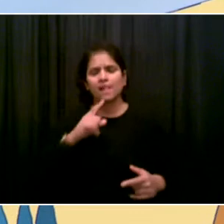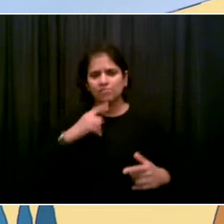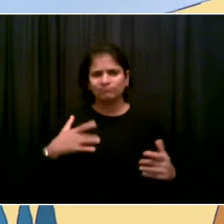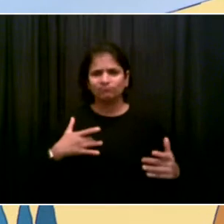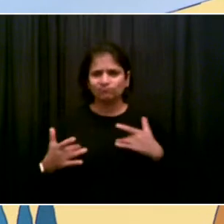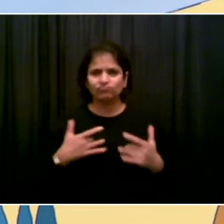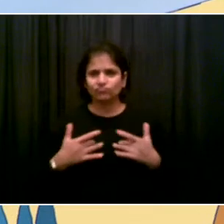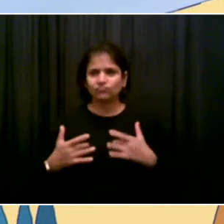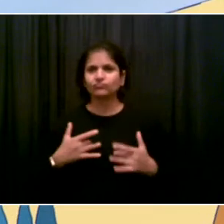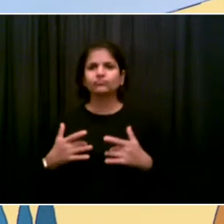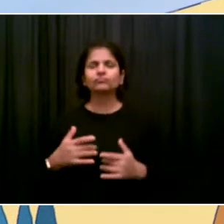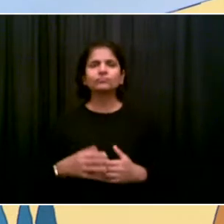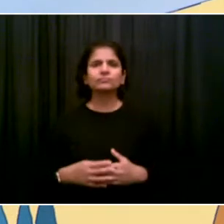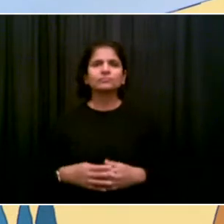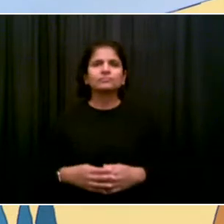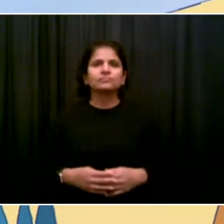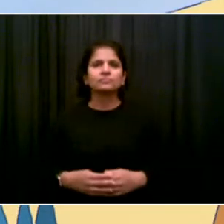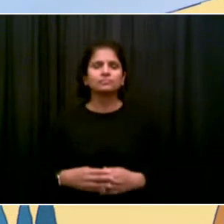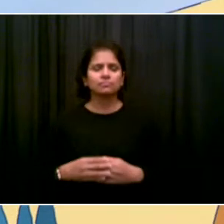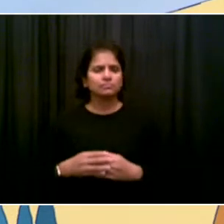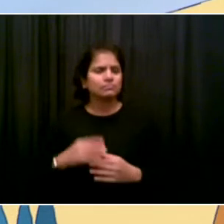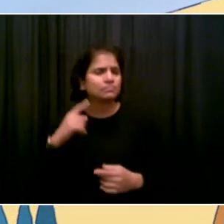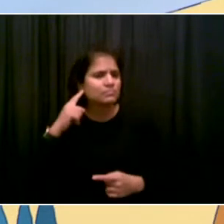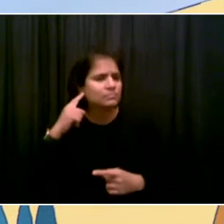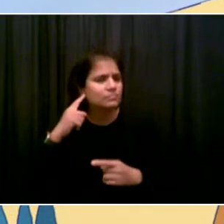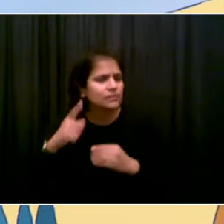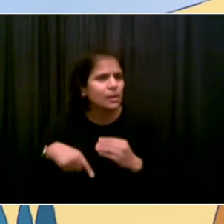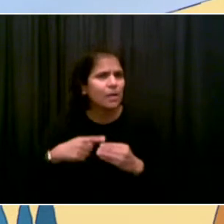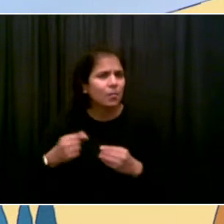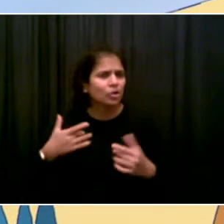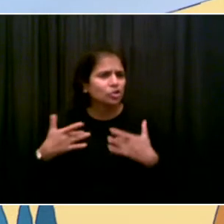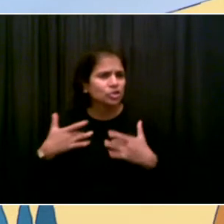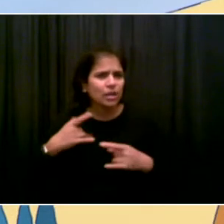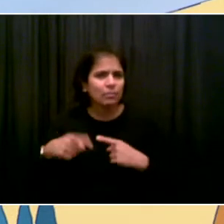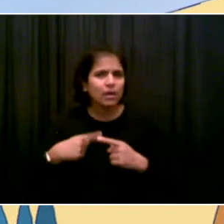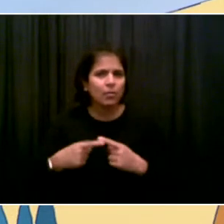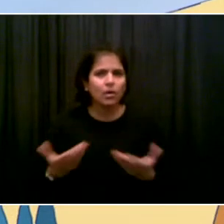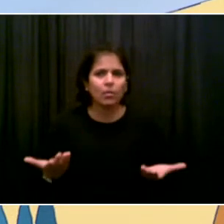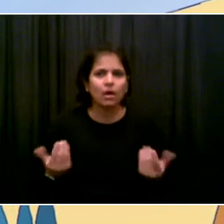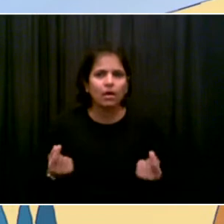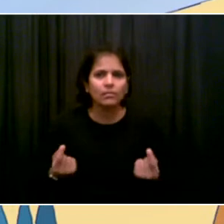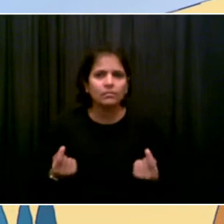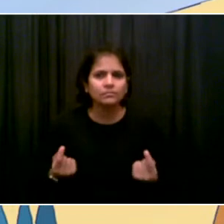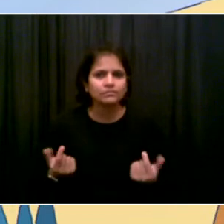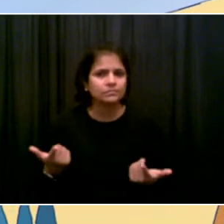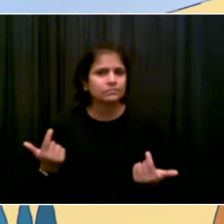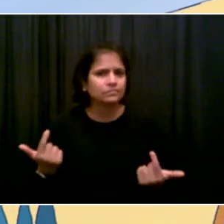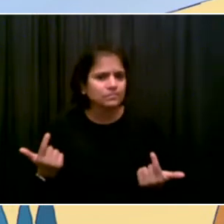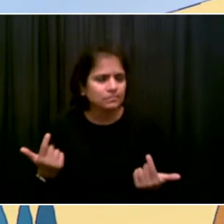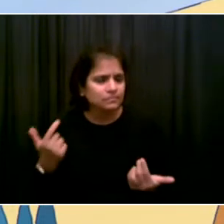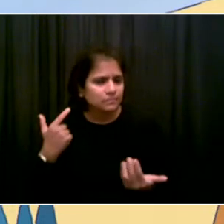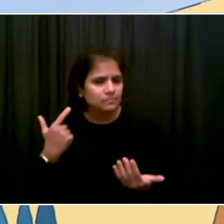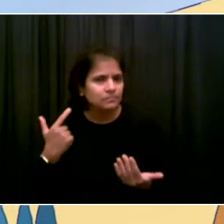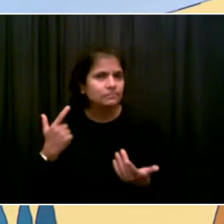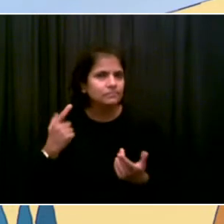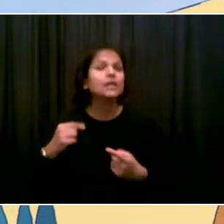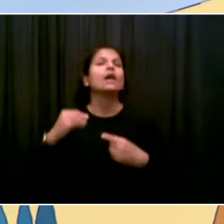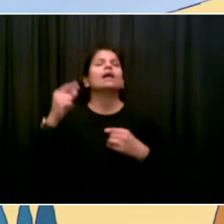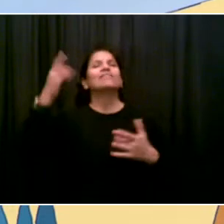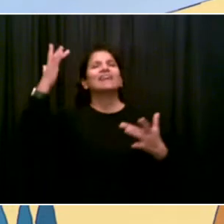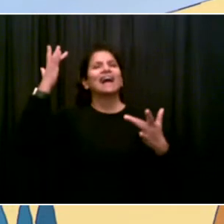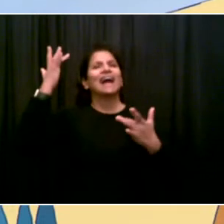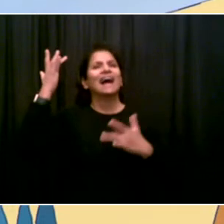rates? Governor Hochul has been indicating that she would impose restrictions if the numbers spike. Are you and your